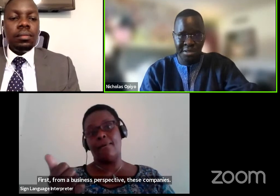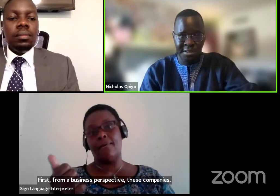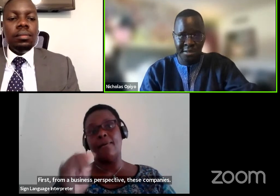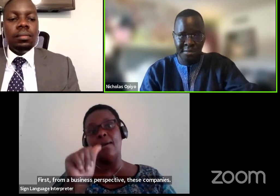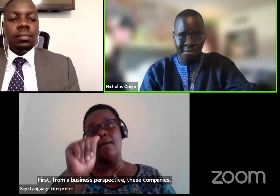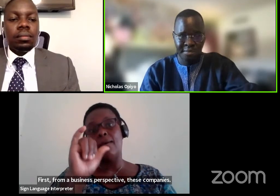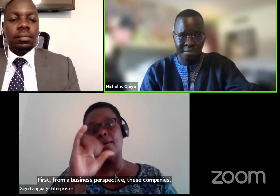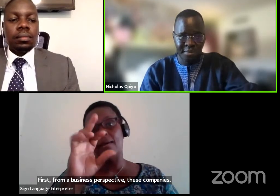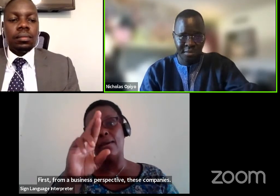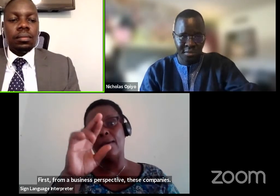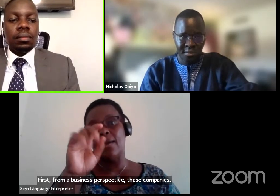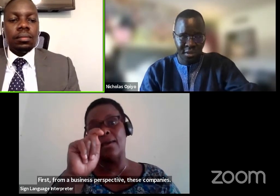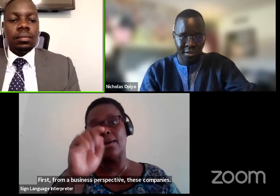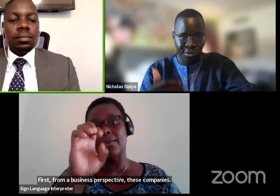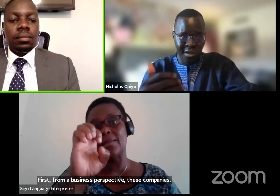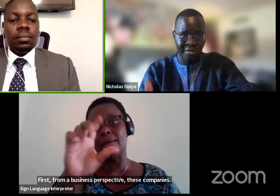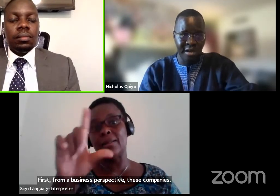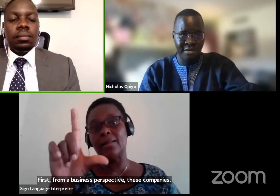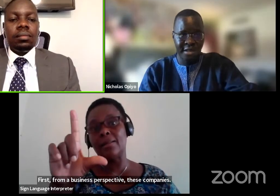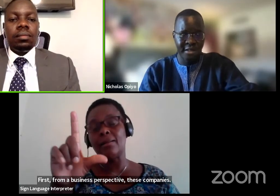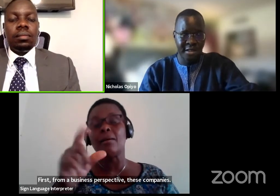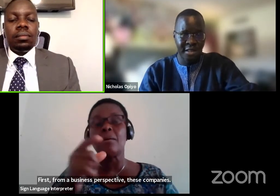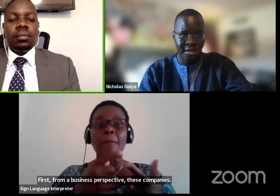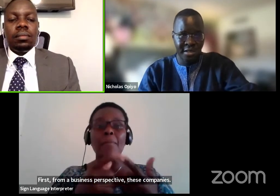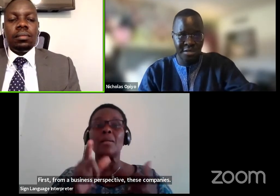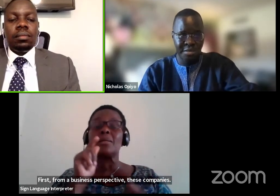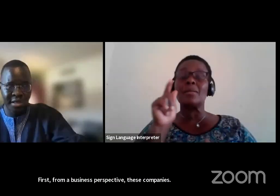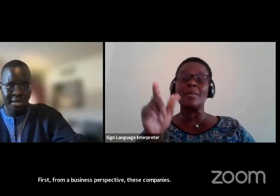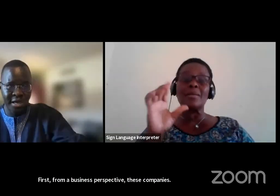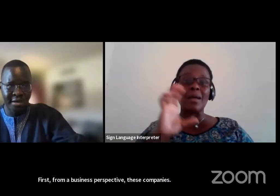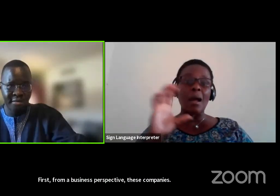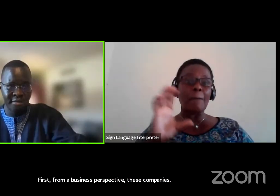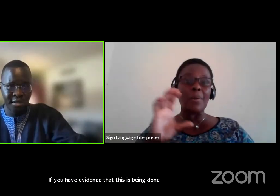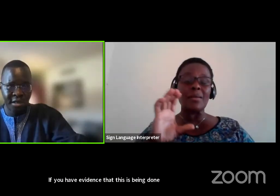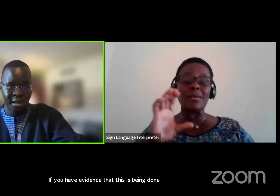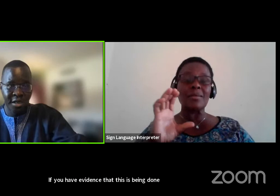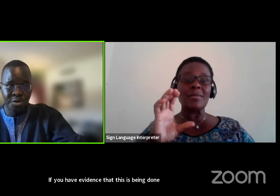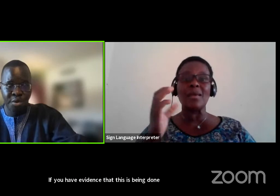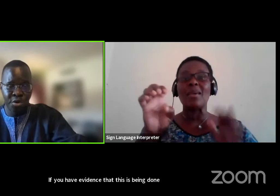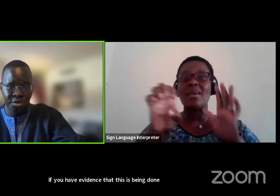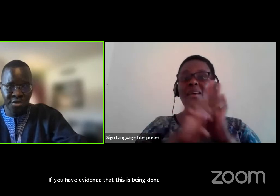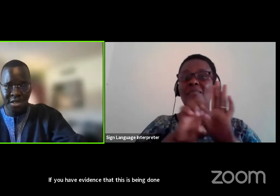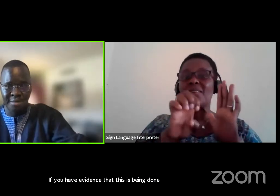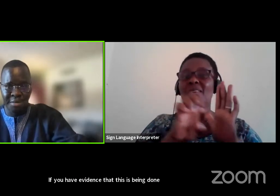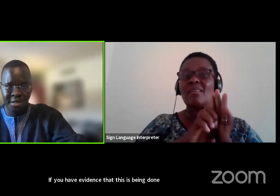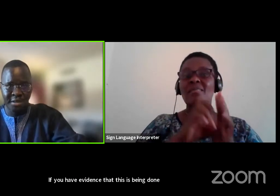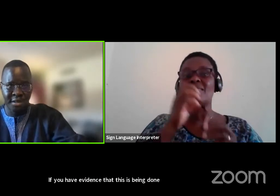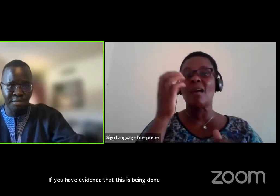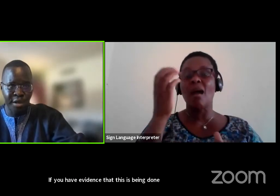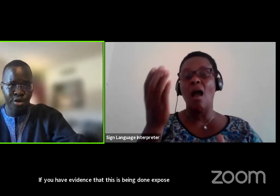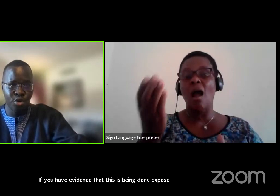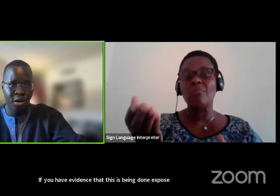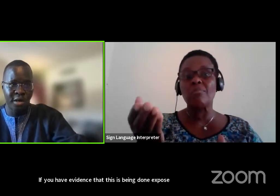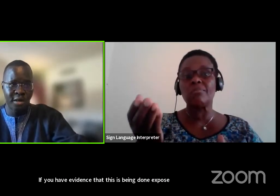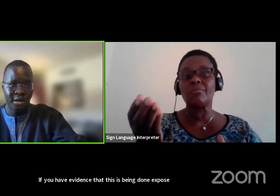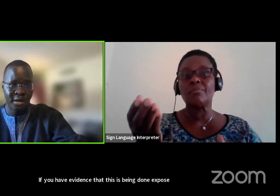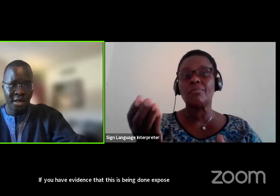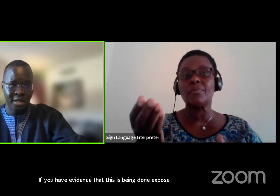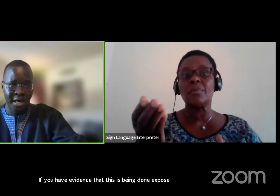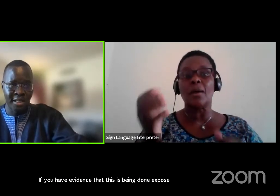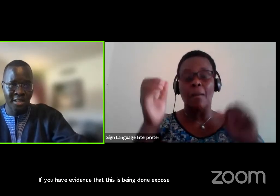negative publicity. If you have evidence that this is being done, expose these companies and make